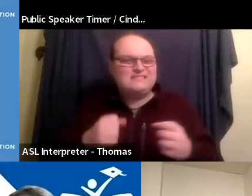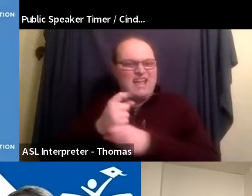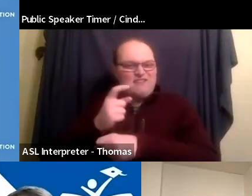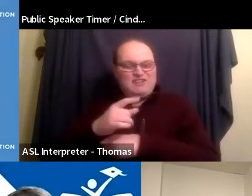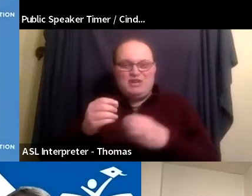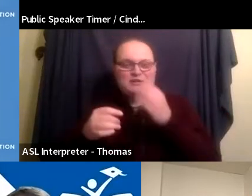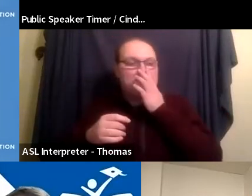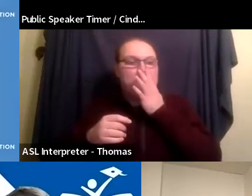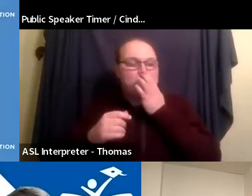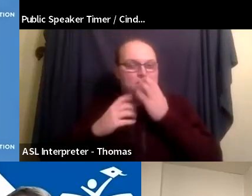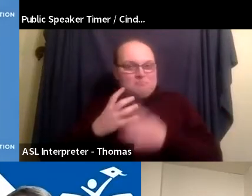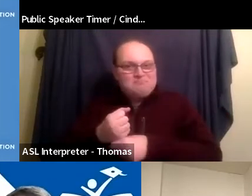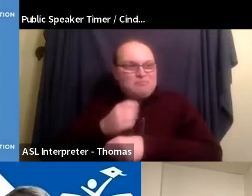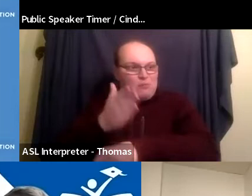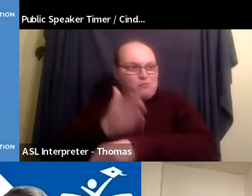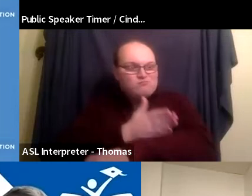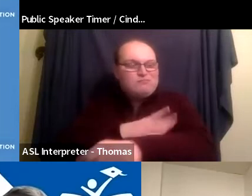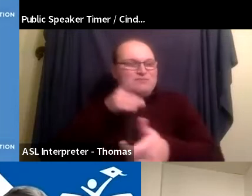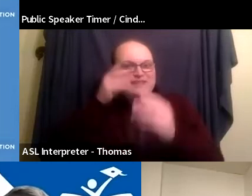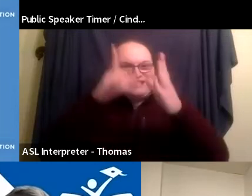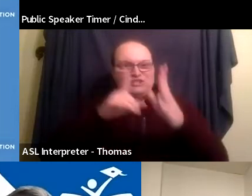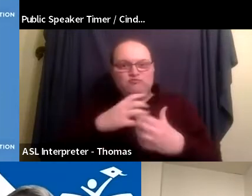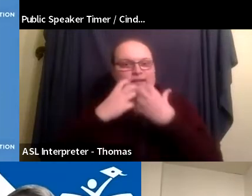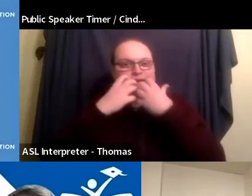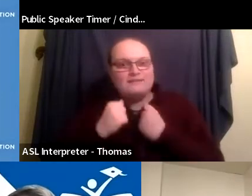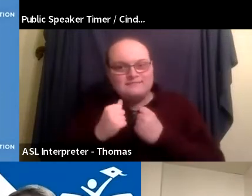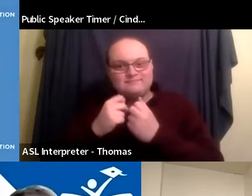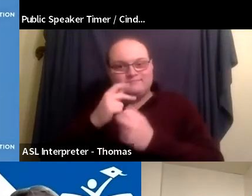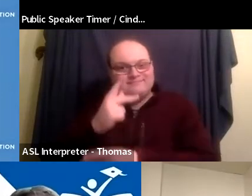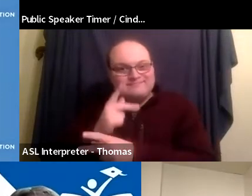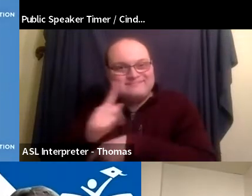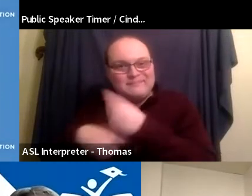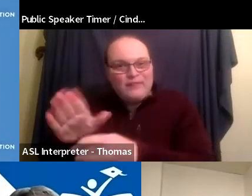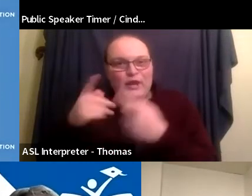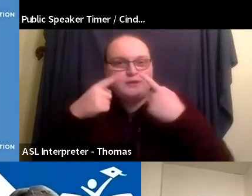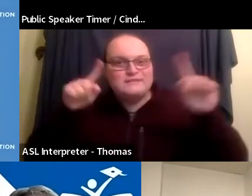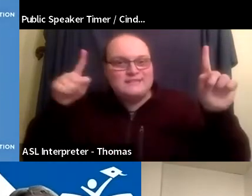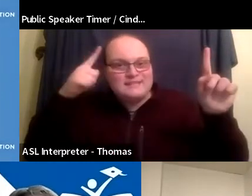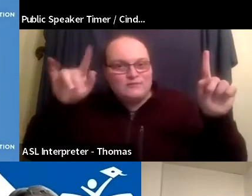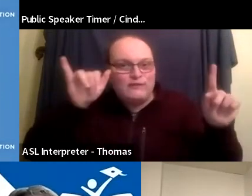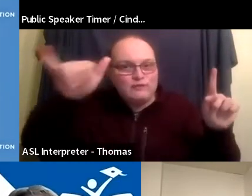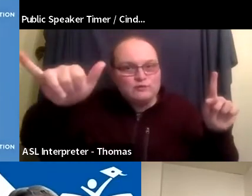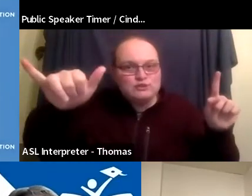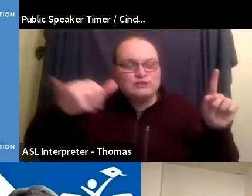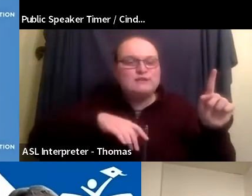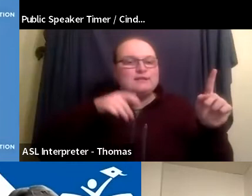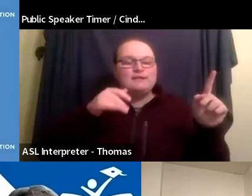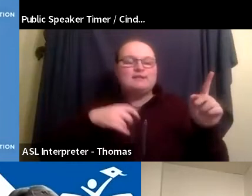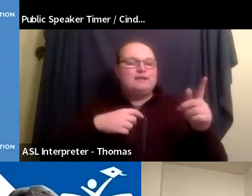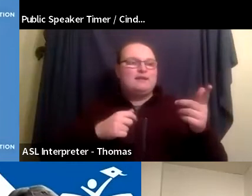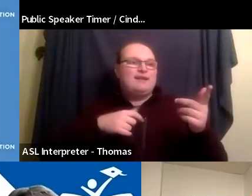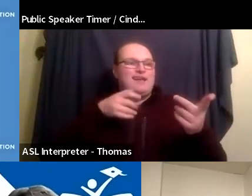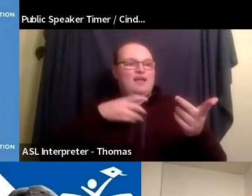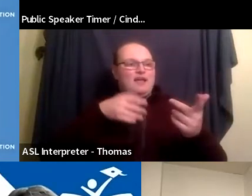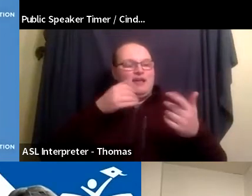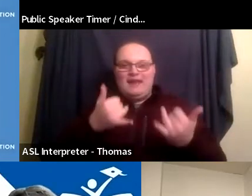I feel like the teachers are very invested in their well-being and what's best for them. This has caused my